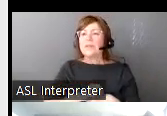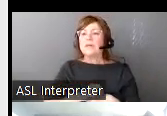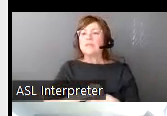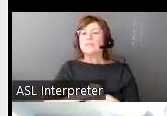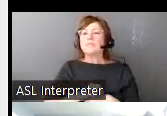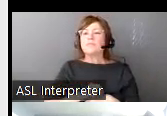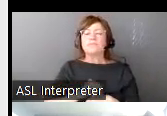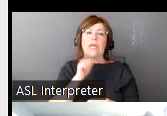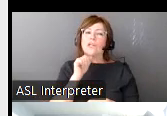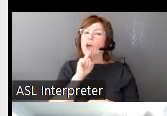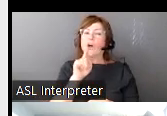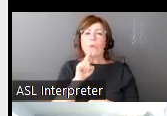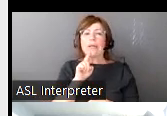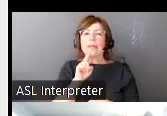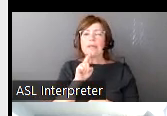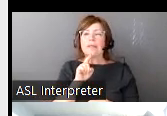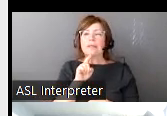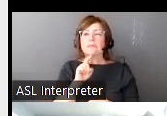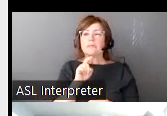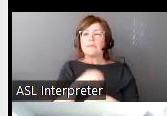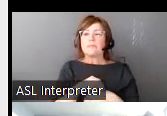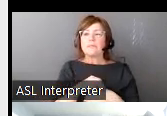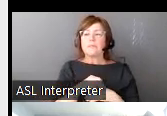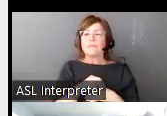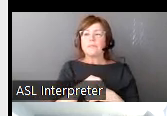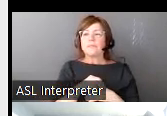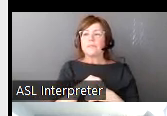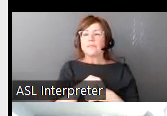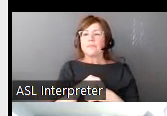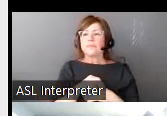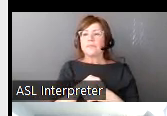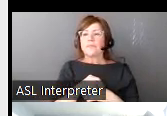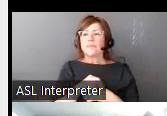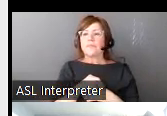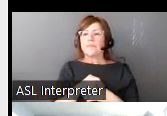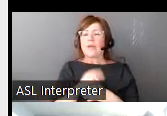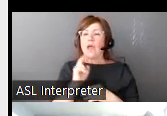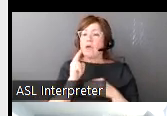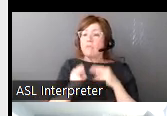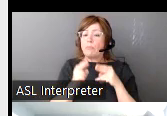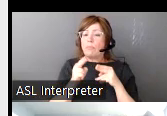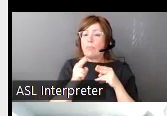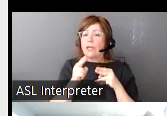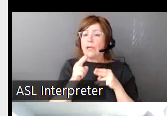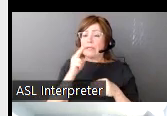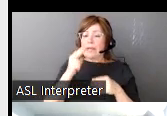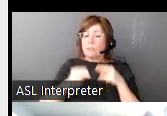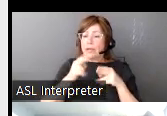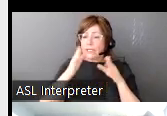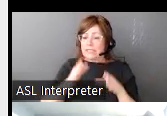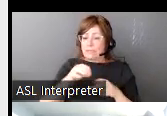Not really. So as you can see in the quantitative data analysis and